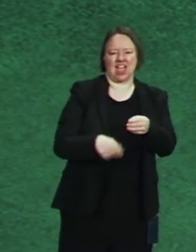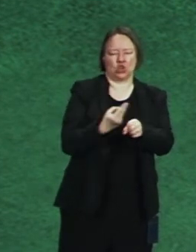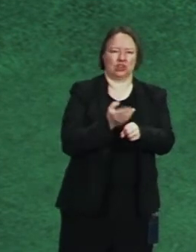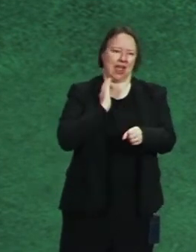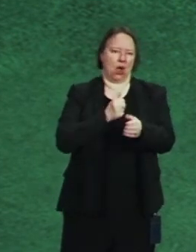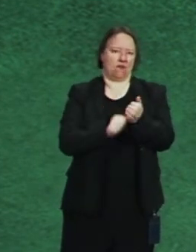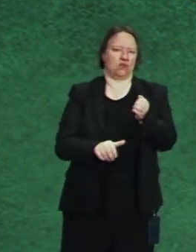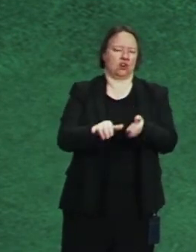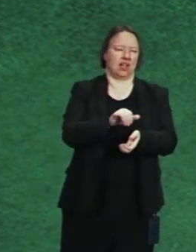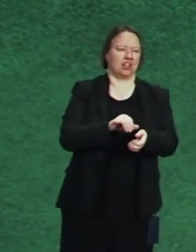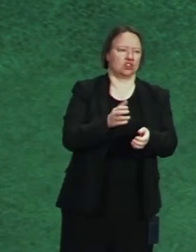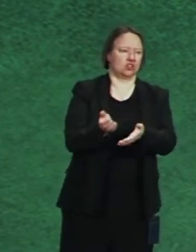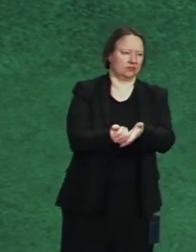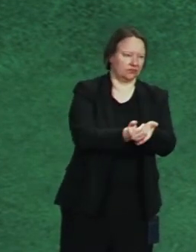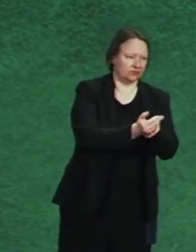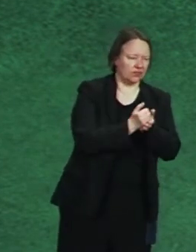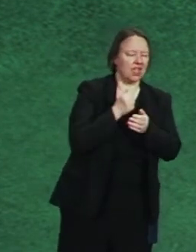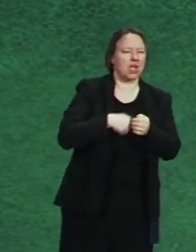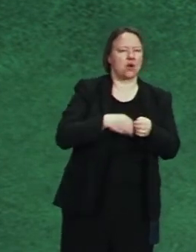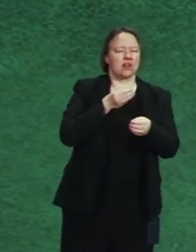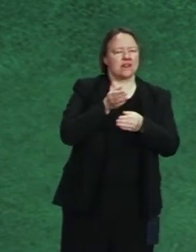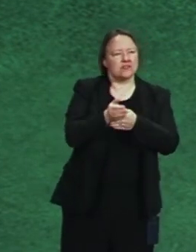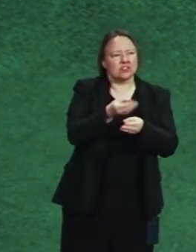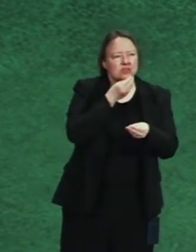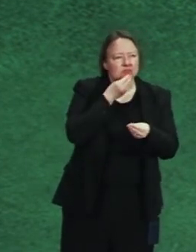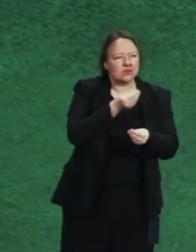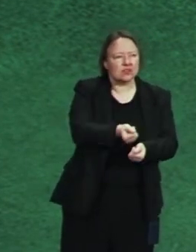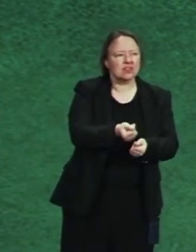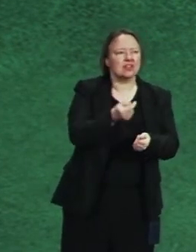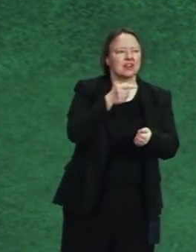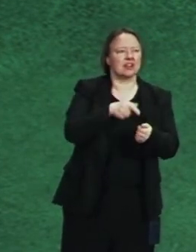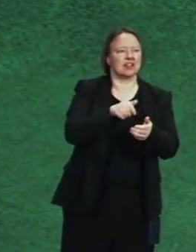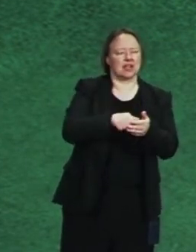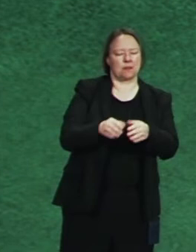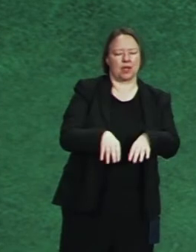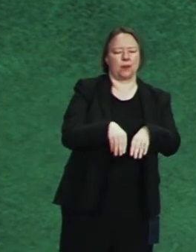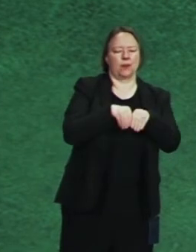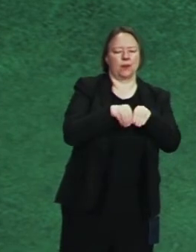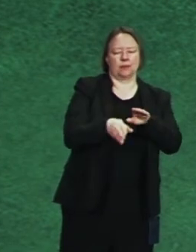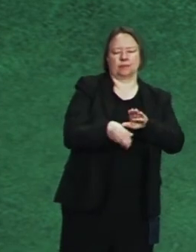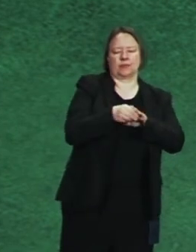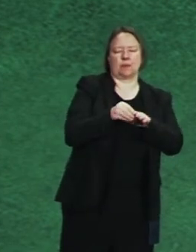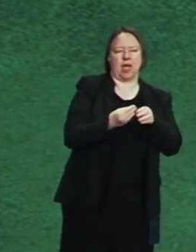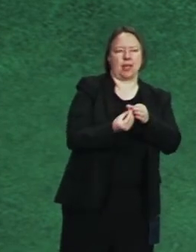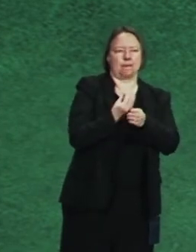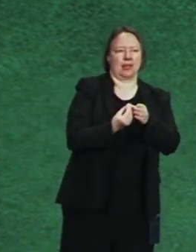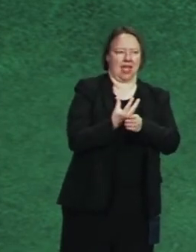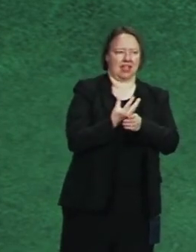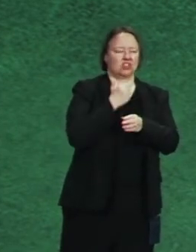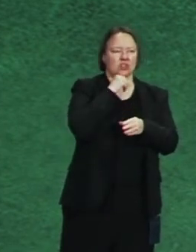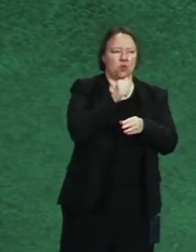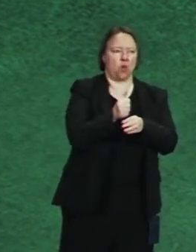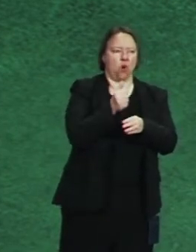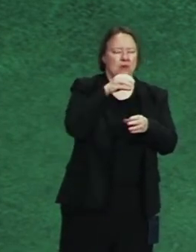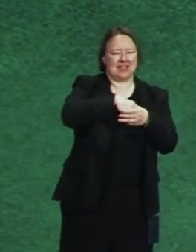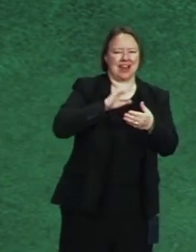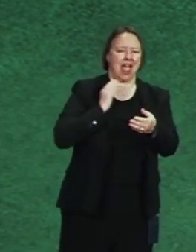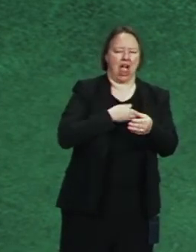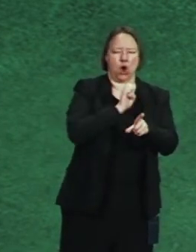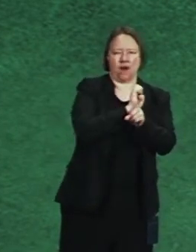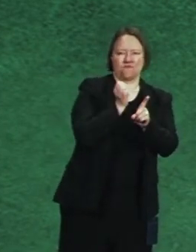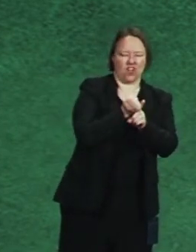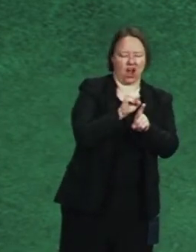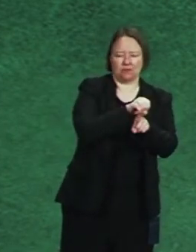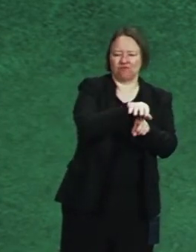On the side of the uneaten fish feed, we are recirculating it, and then they are being absorbed by the plants. So they don't end up in our environment to